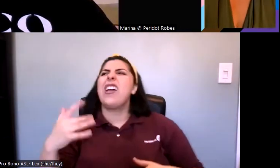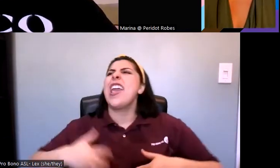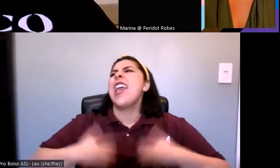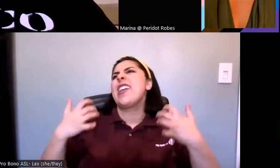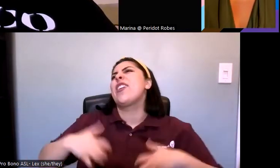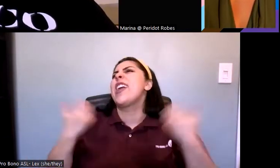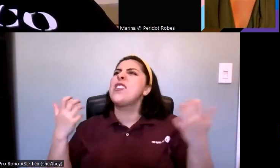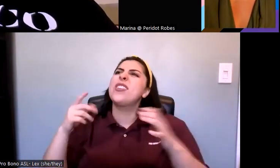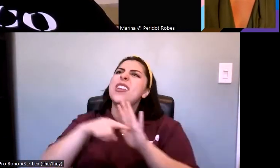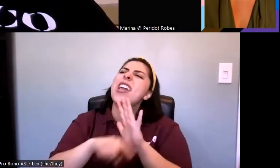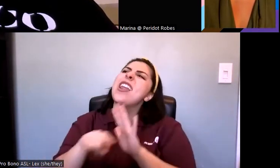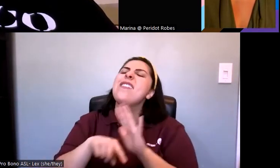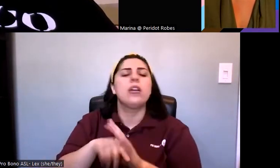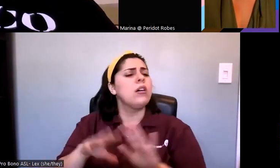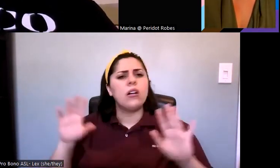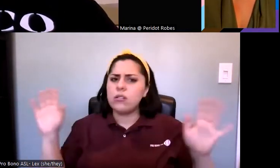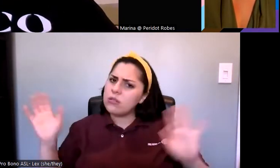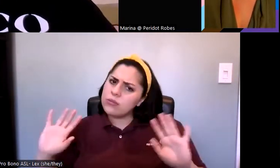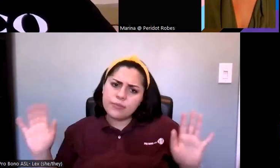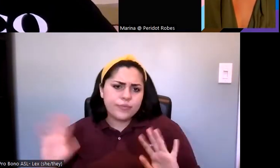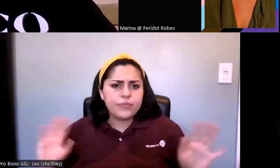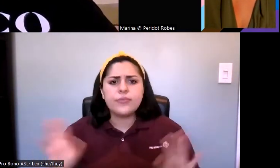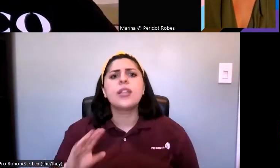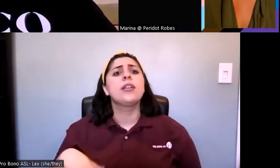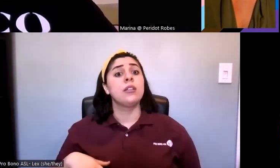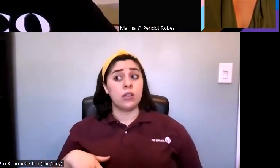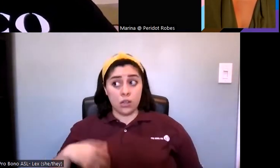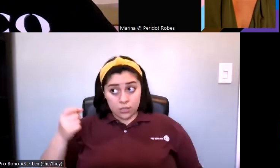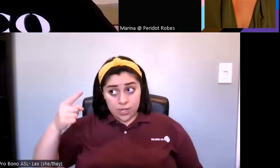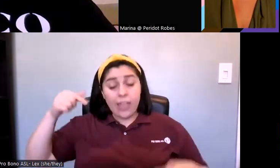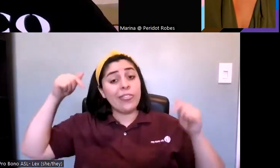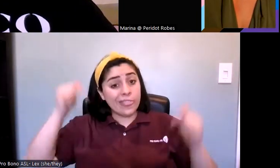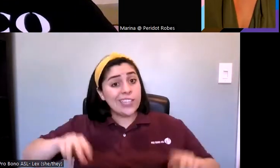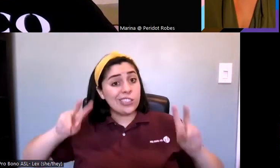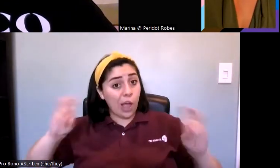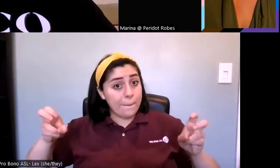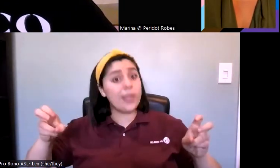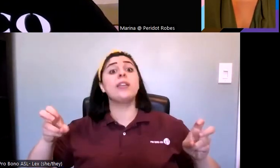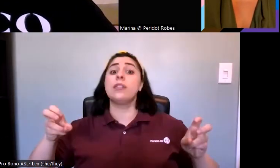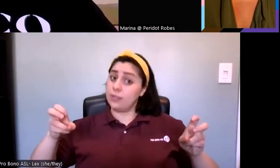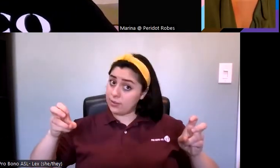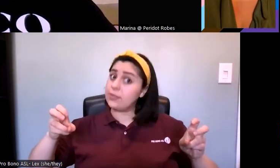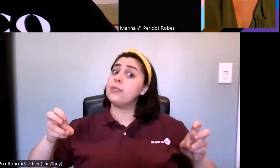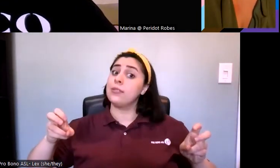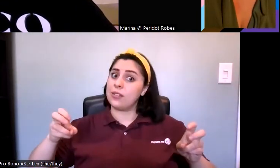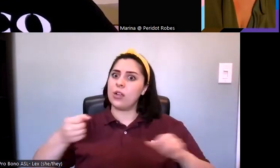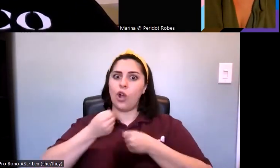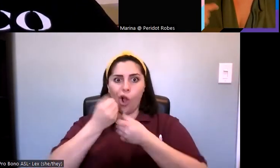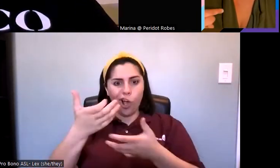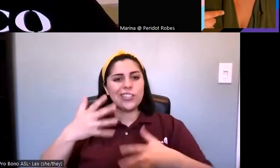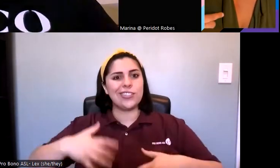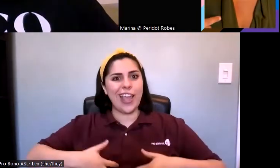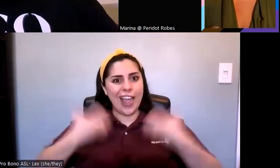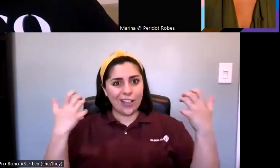she's on people's asses and all this. It is an angry thing, And first of all, she's not. You know,